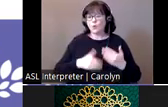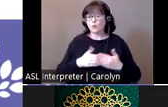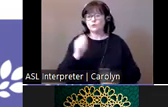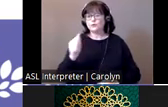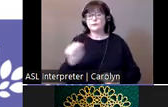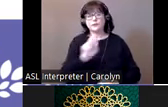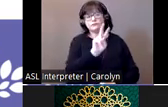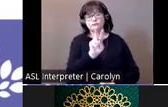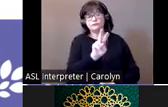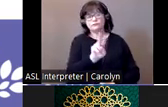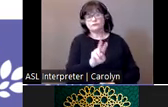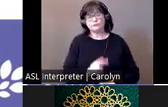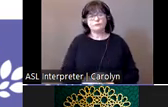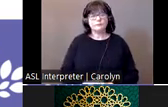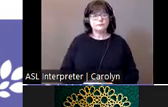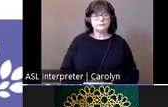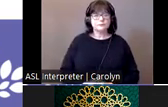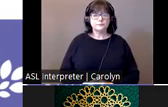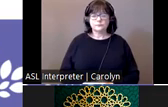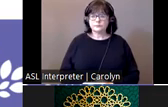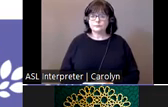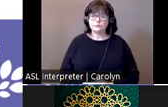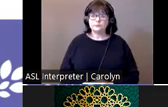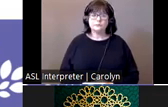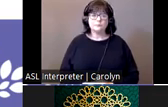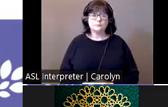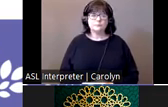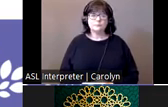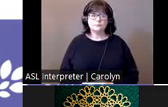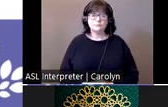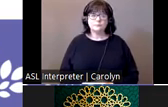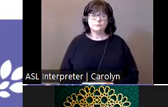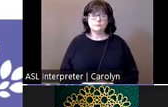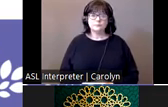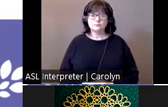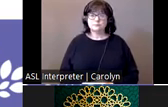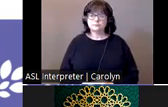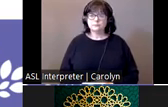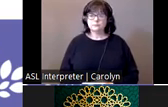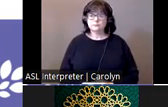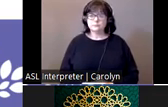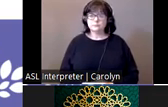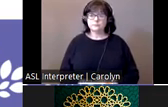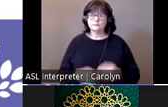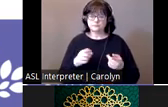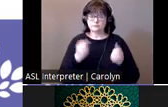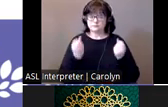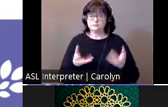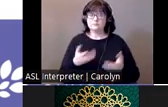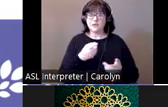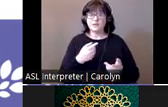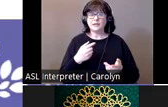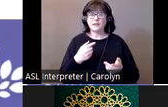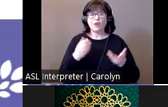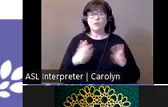can read through them. And they really do encapsulate a lot of the features and characteristics that we've been talking about